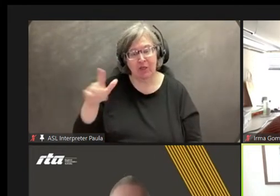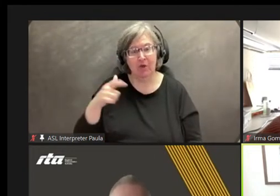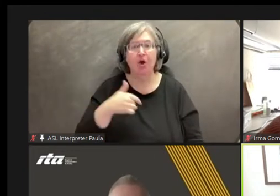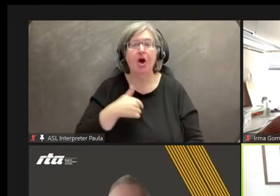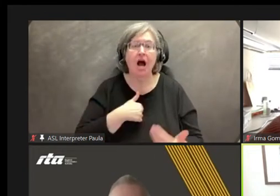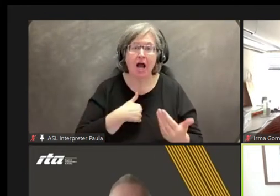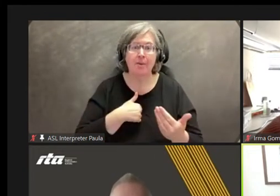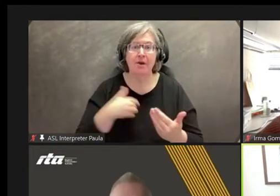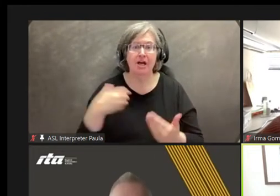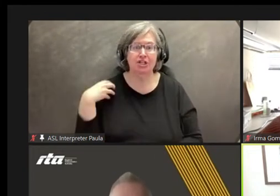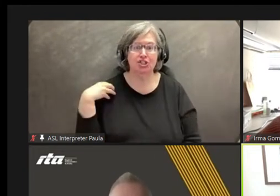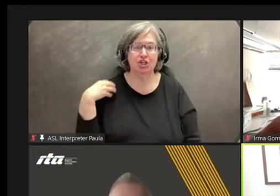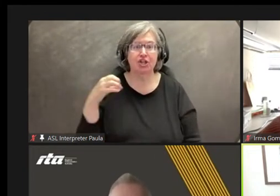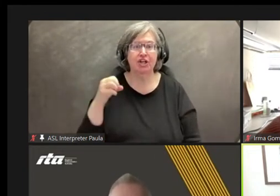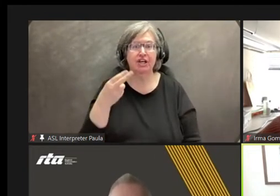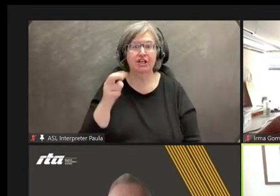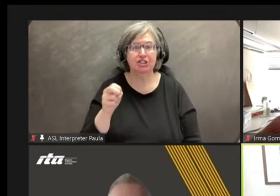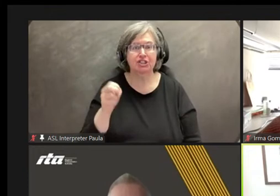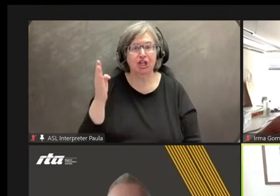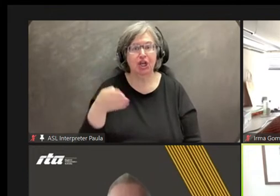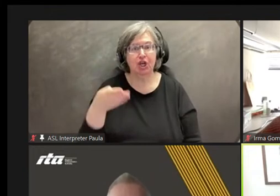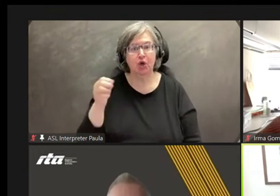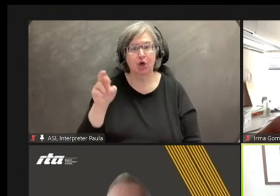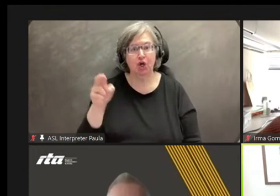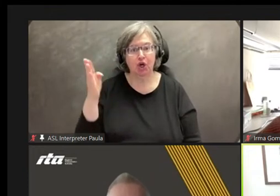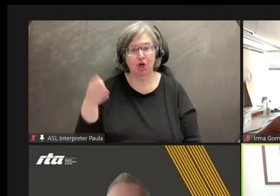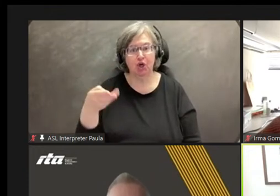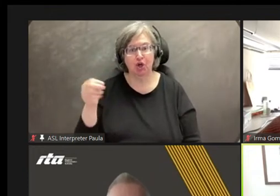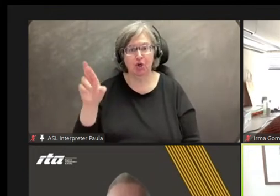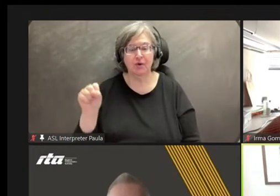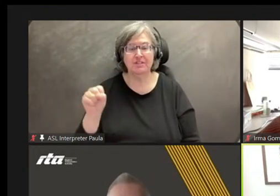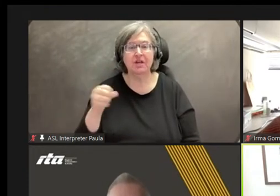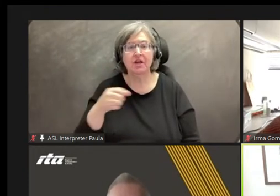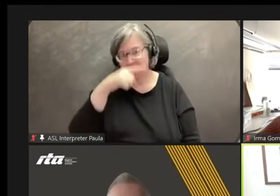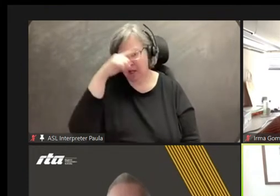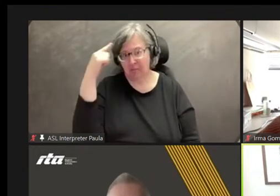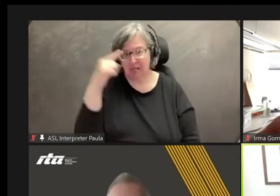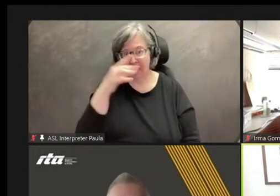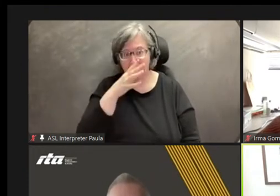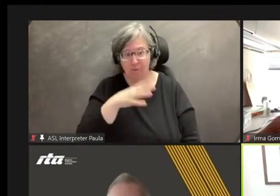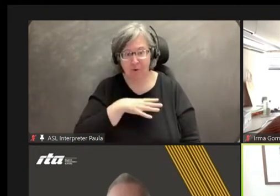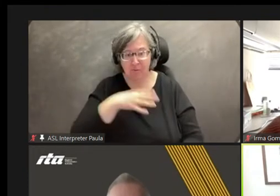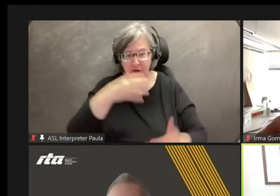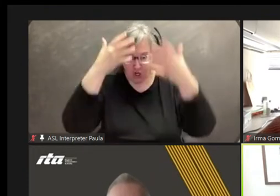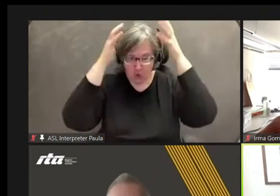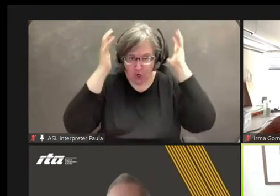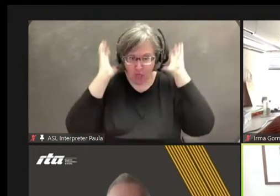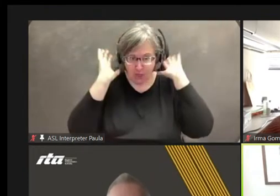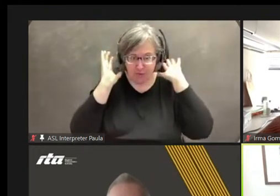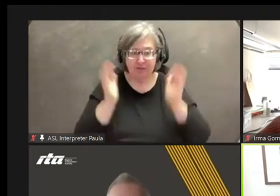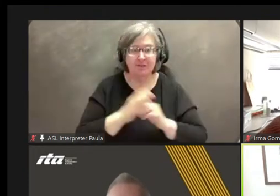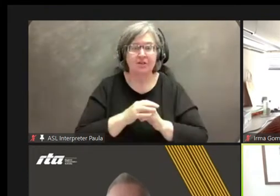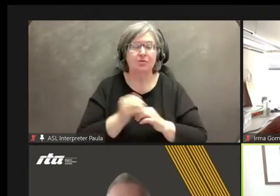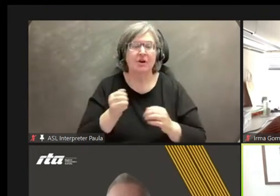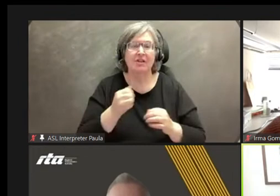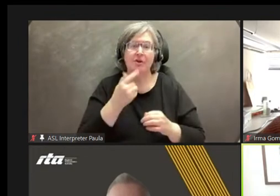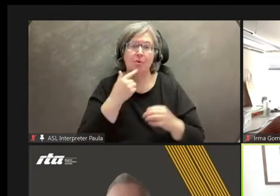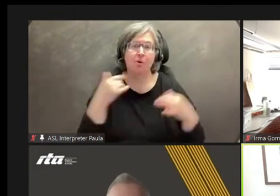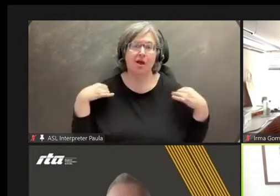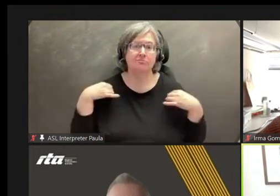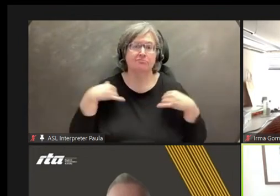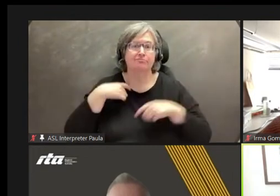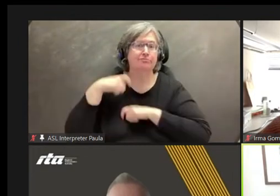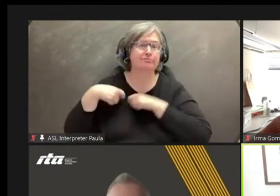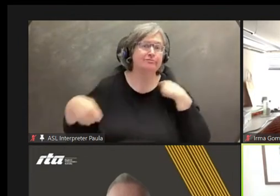her, hers. I'm a Black woman with curly brown hair, wearing a kind of red pashmina, but Black,